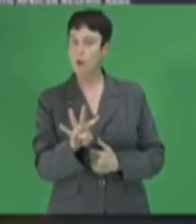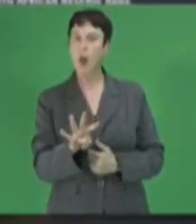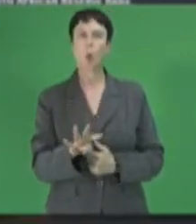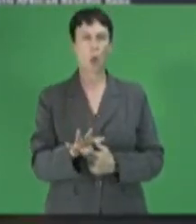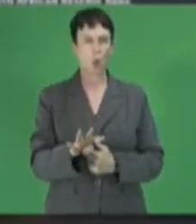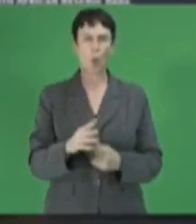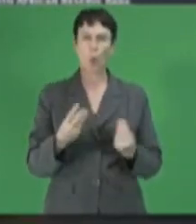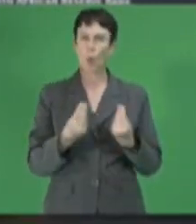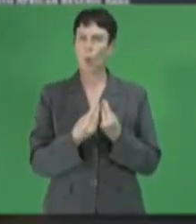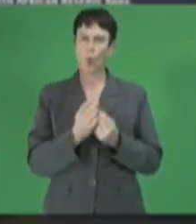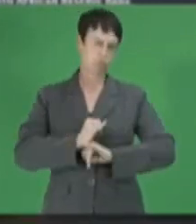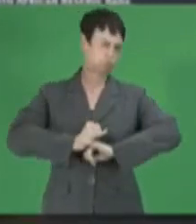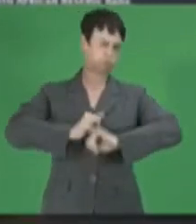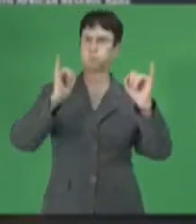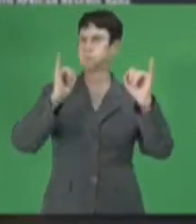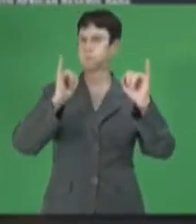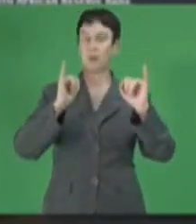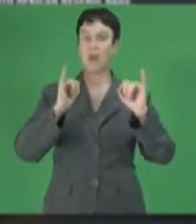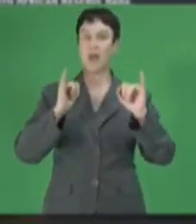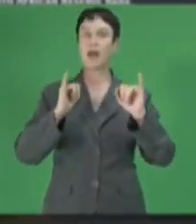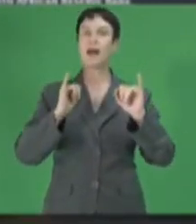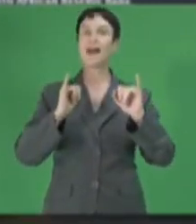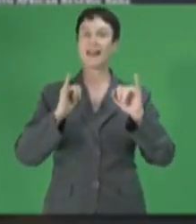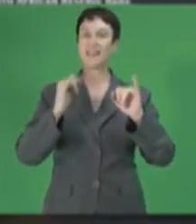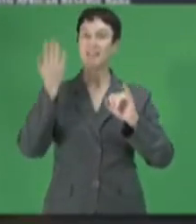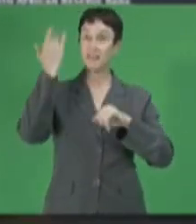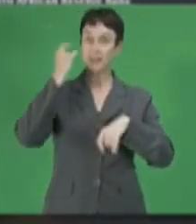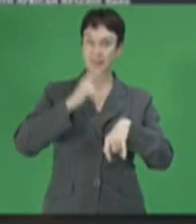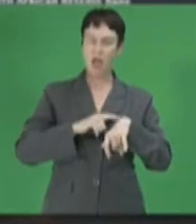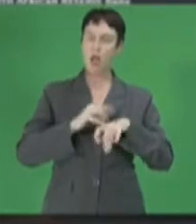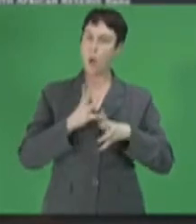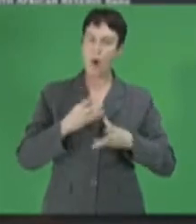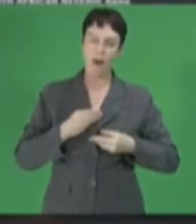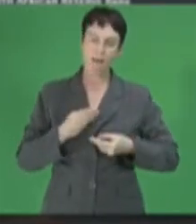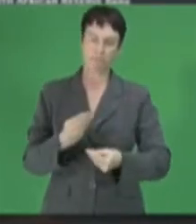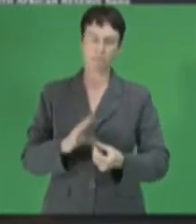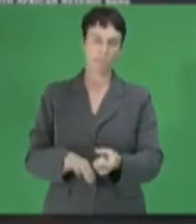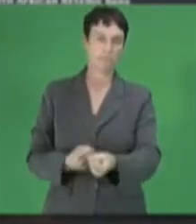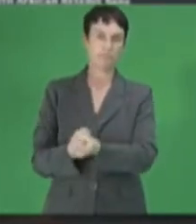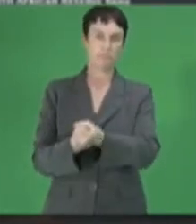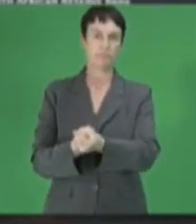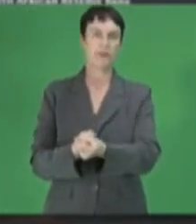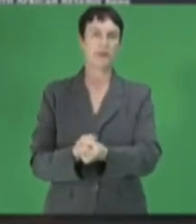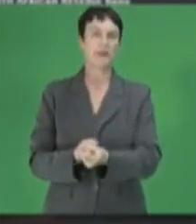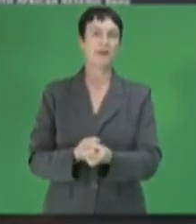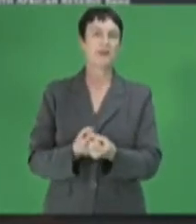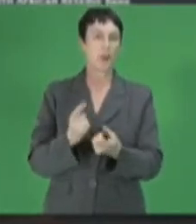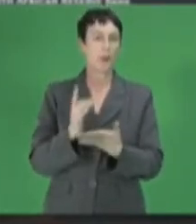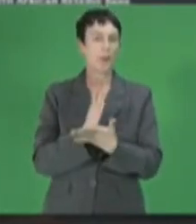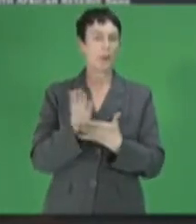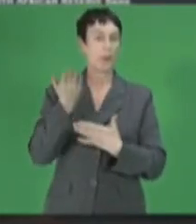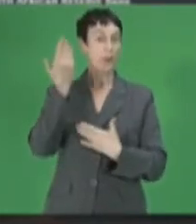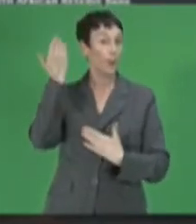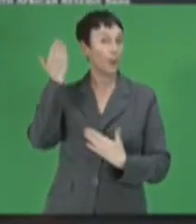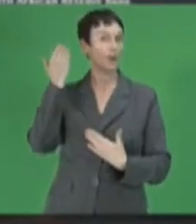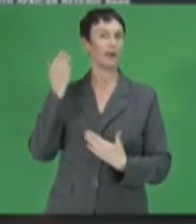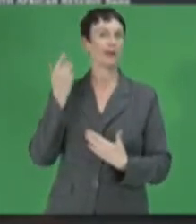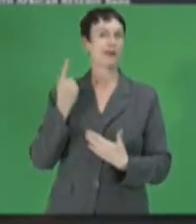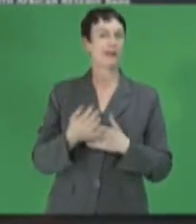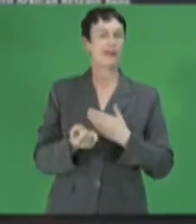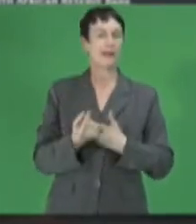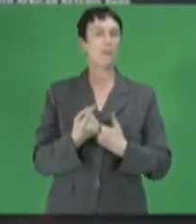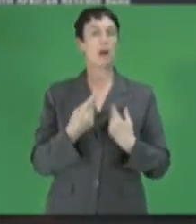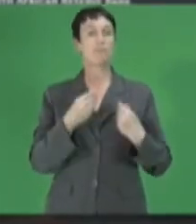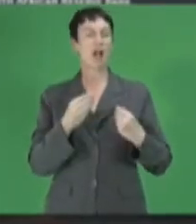in the markets. And there was, in some cases, a disorderly relationship in some parts of the